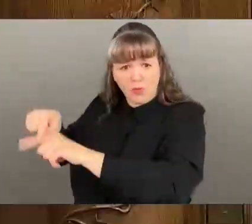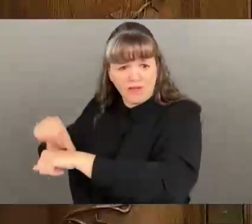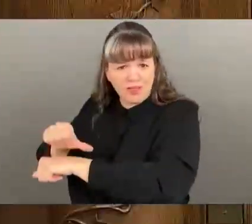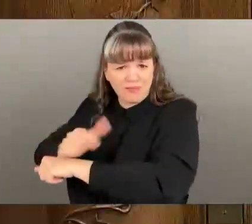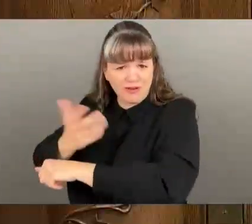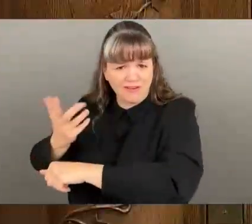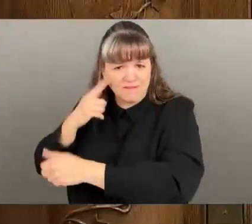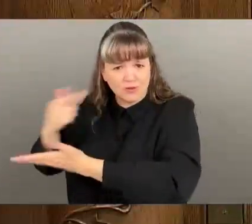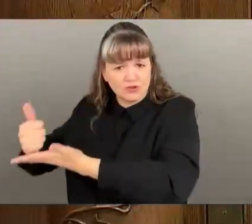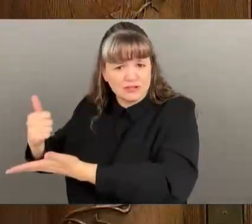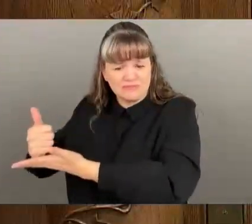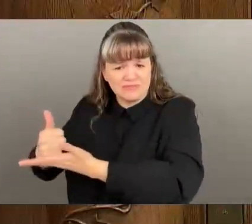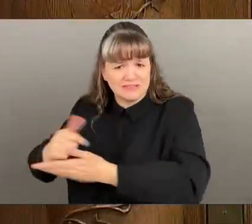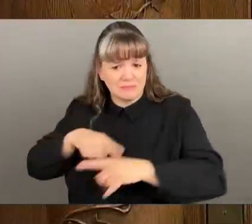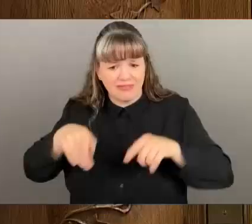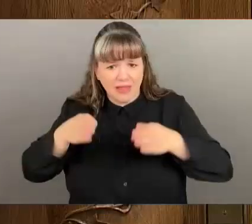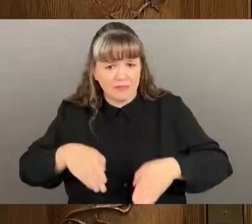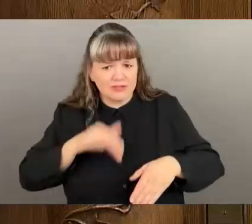it is.